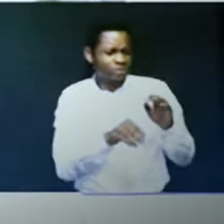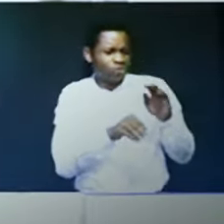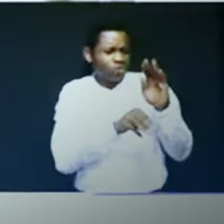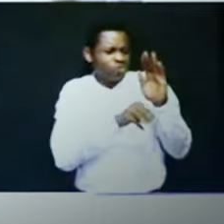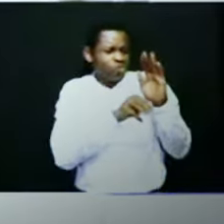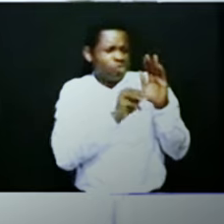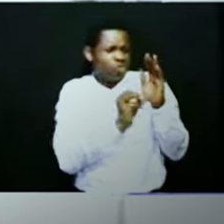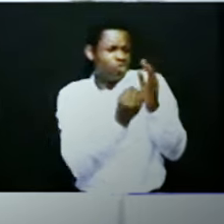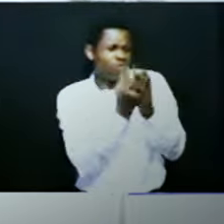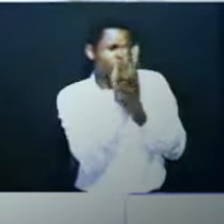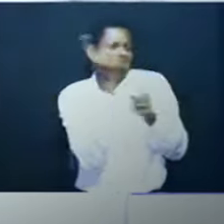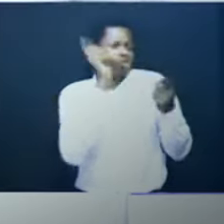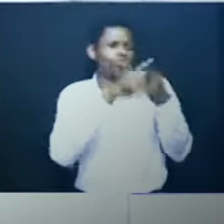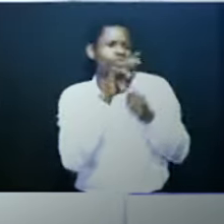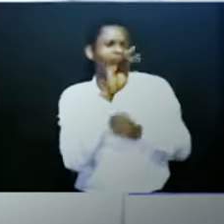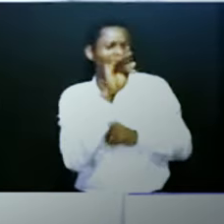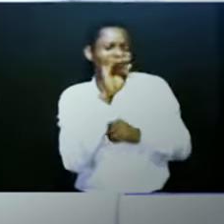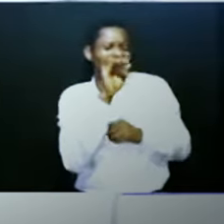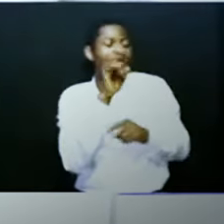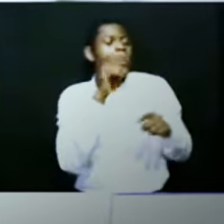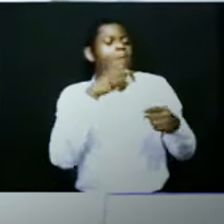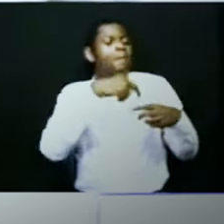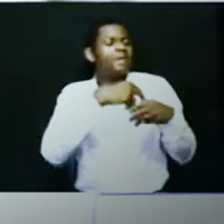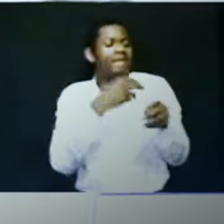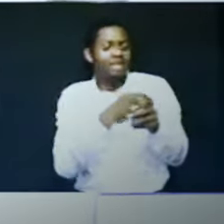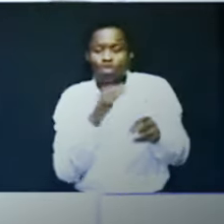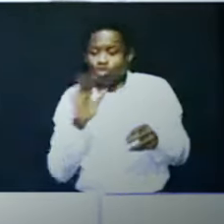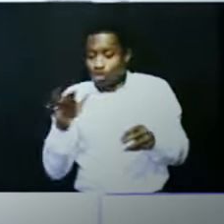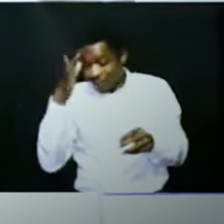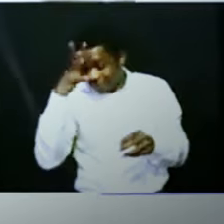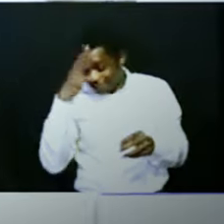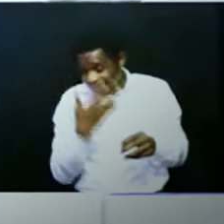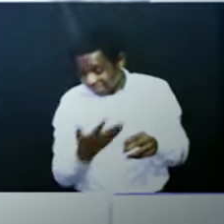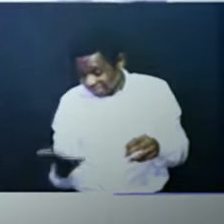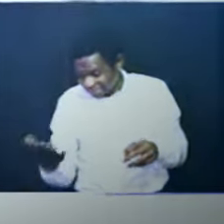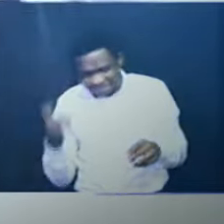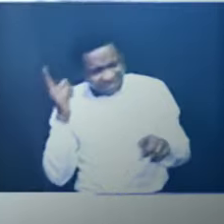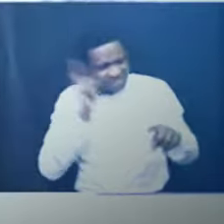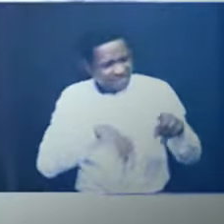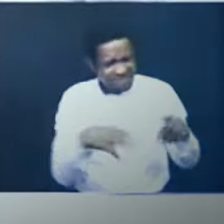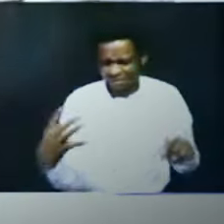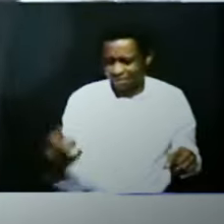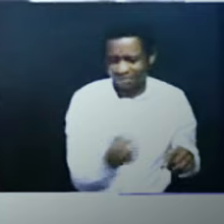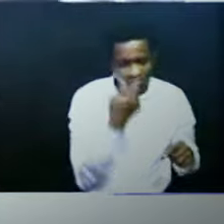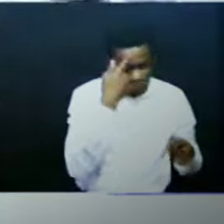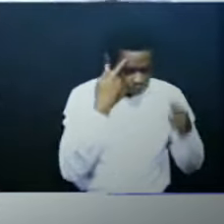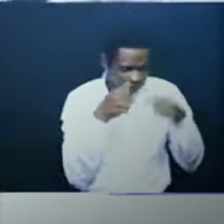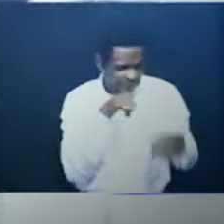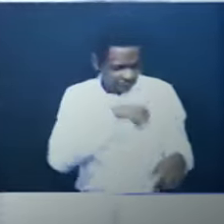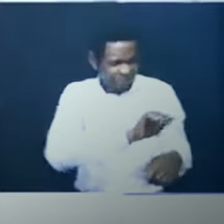difference between this underage heir and the slave. Now trust me, say oyakuku idea.